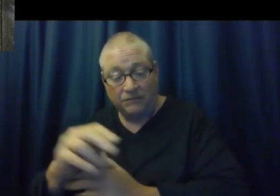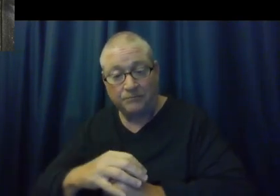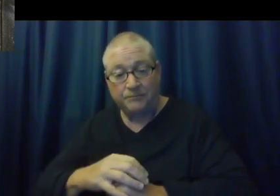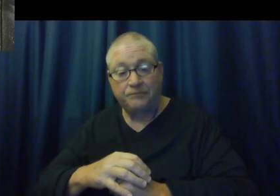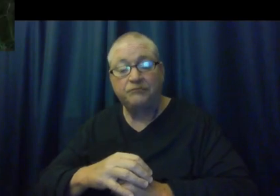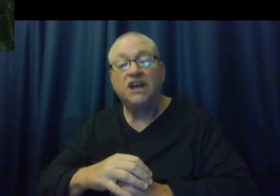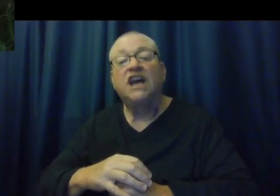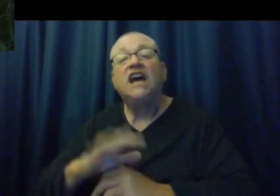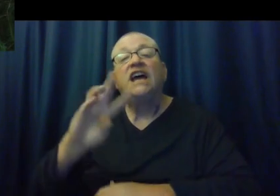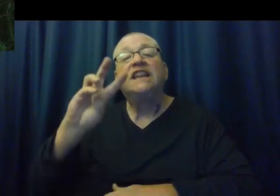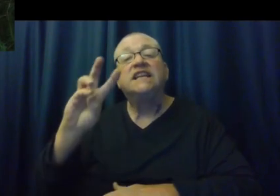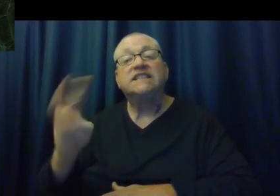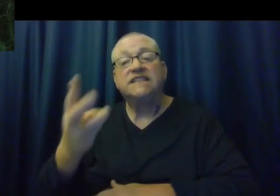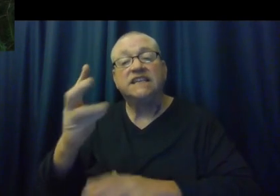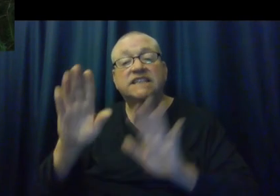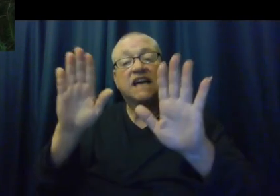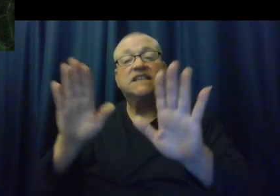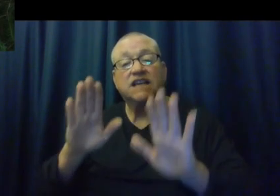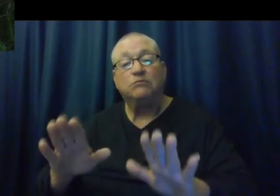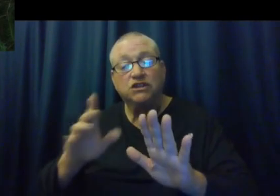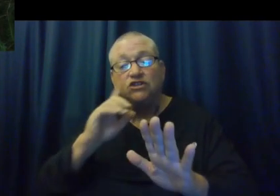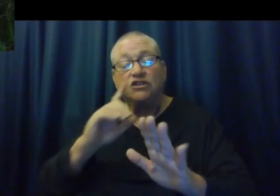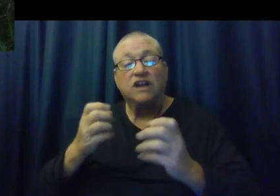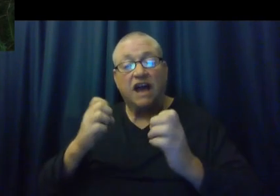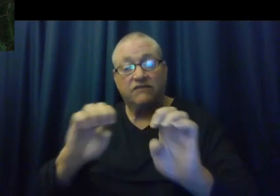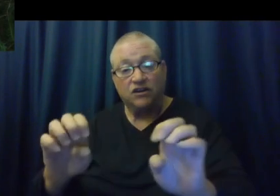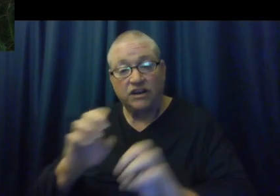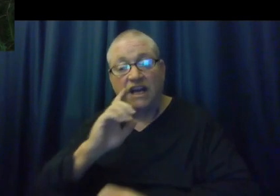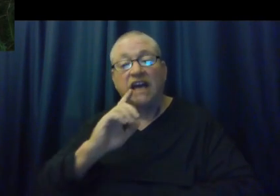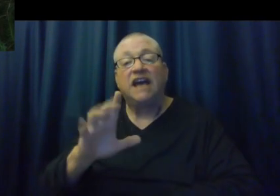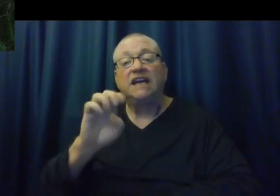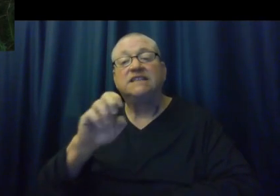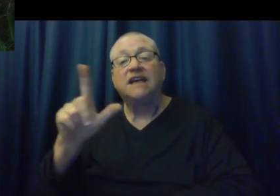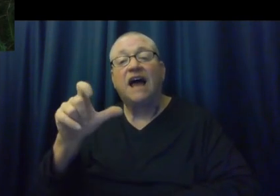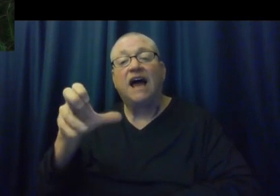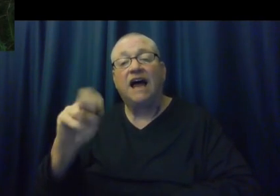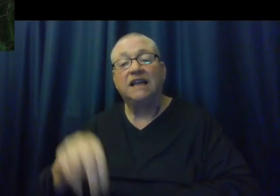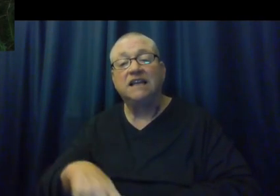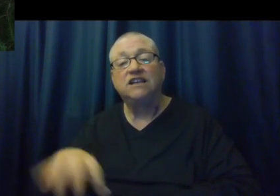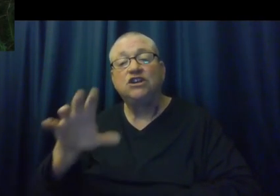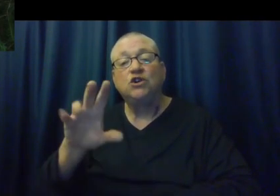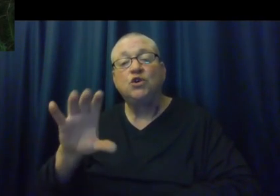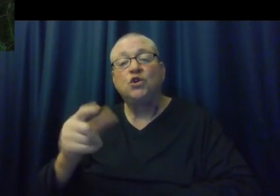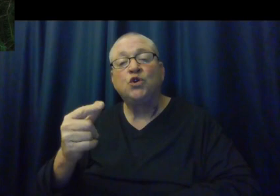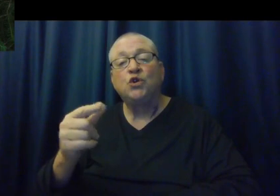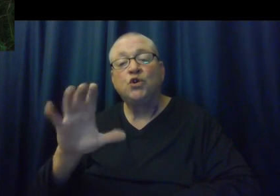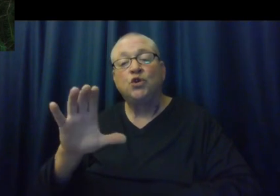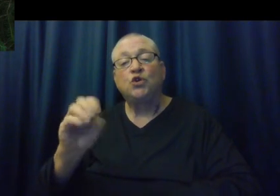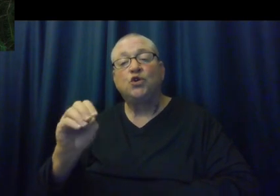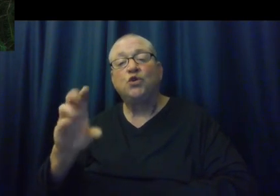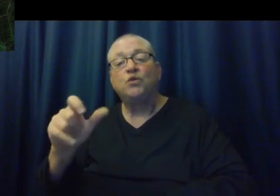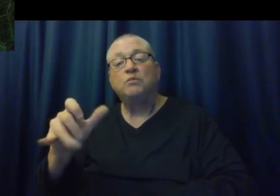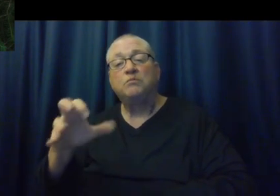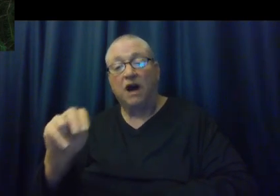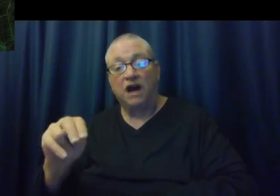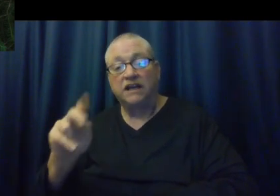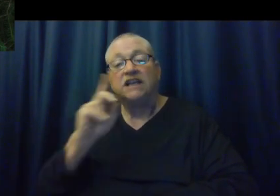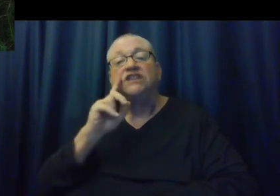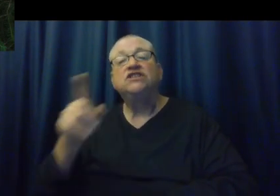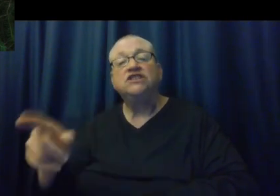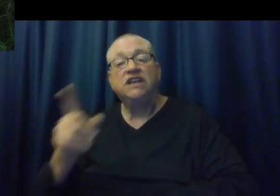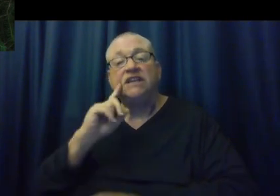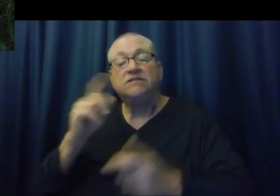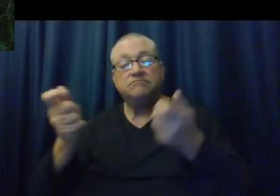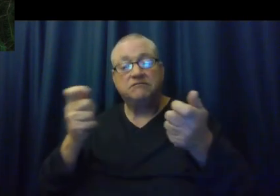Ryan. The sixth Exceptional Effort Award goes to Ellen Kuhlman from Space Administration. As